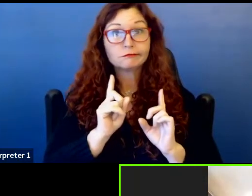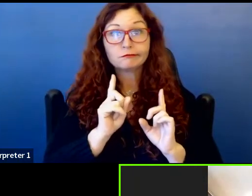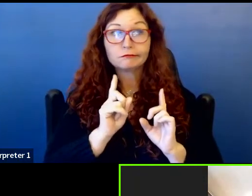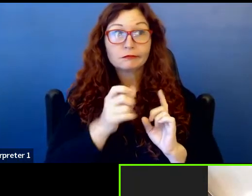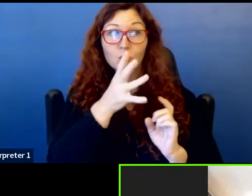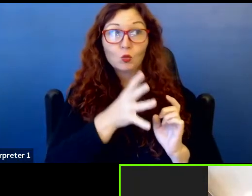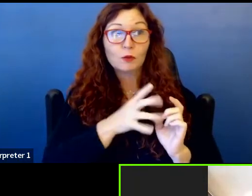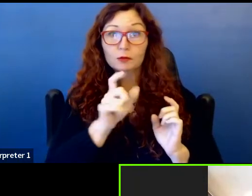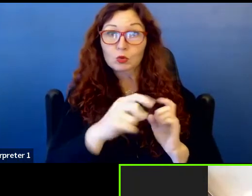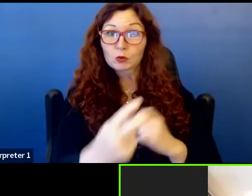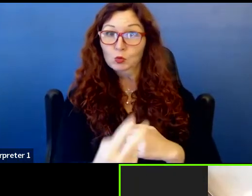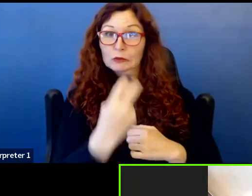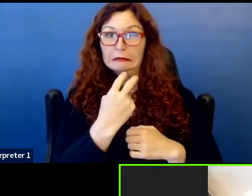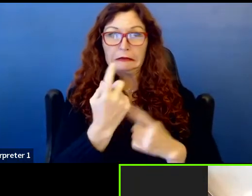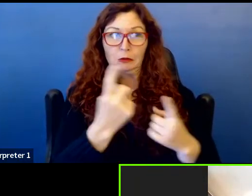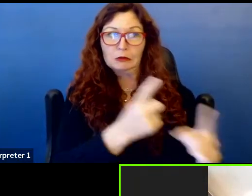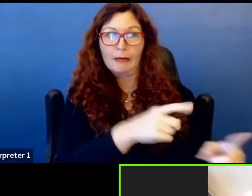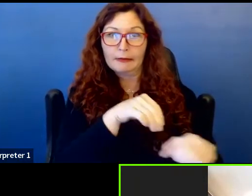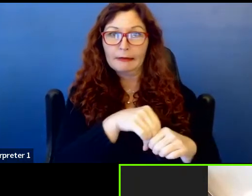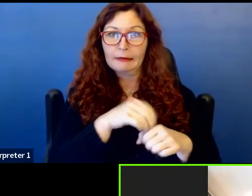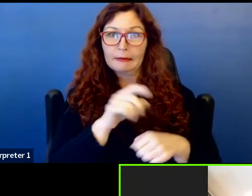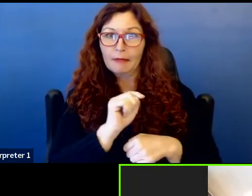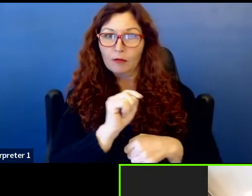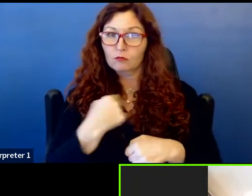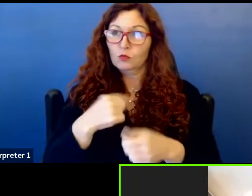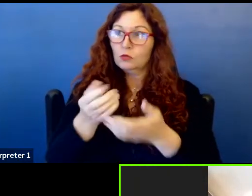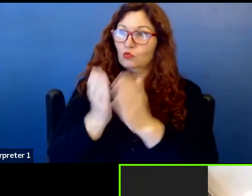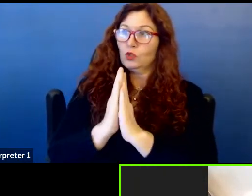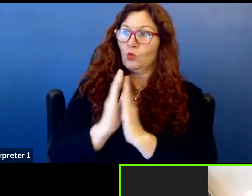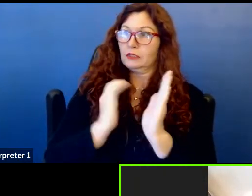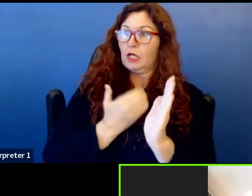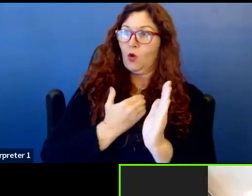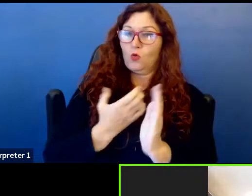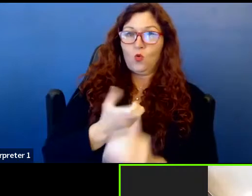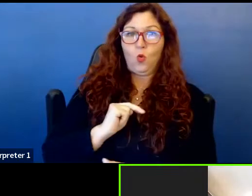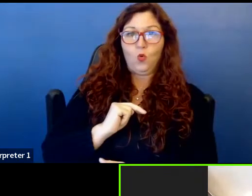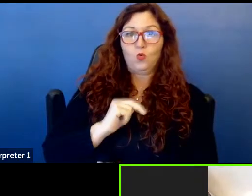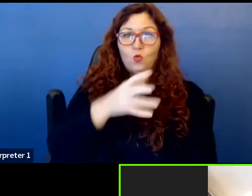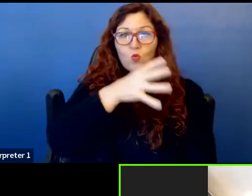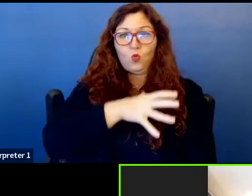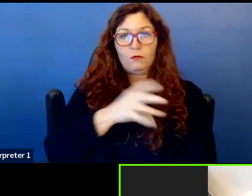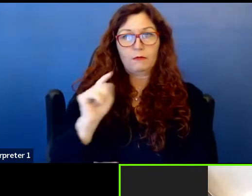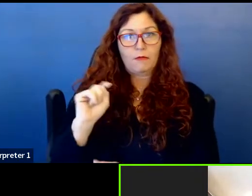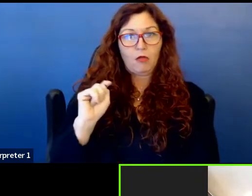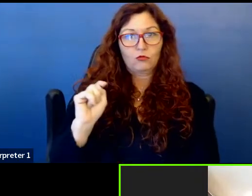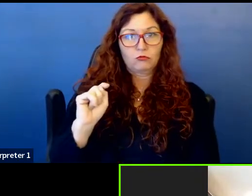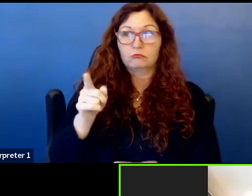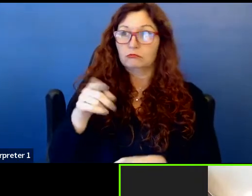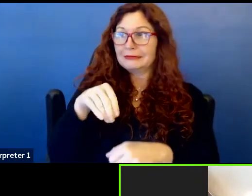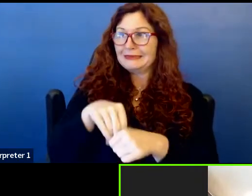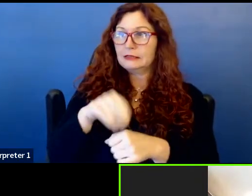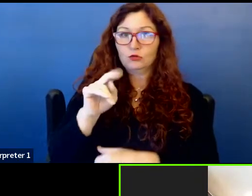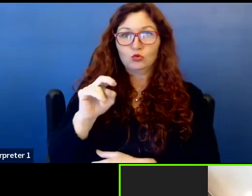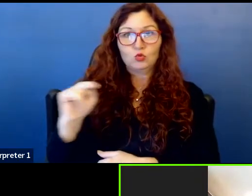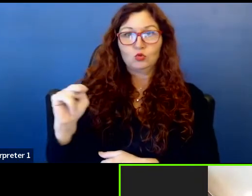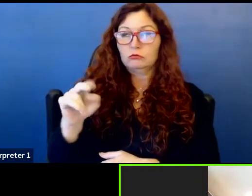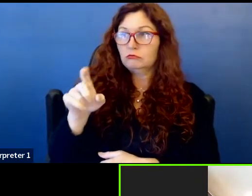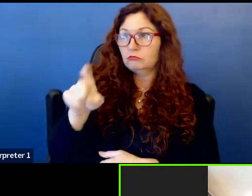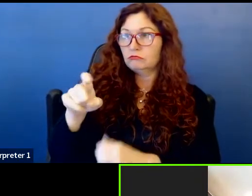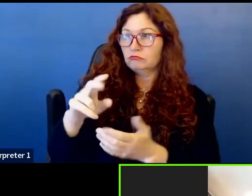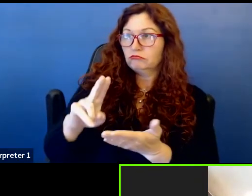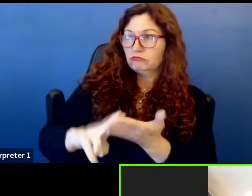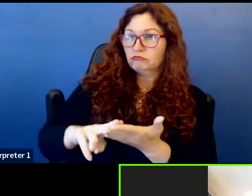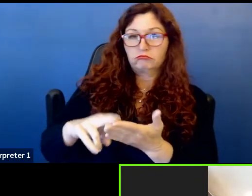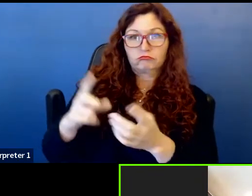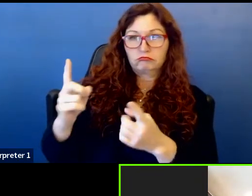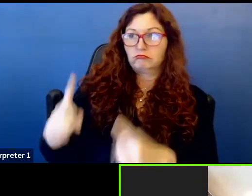women needs in the bathroom so we'll request our own bathroom which which is in a collective bargaining agreement women can have a bathroom well we don't need you to go to the bathroom